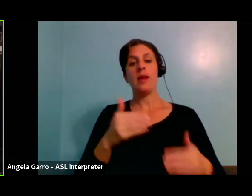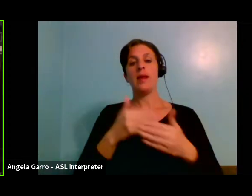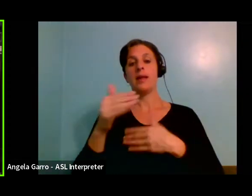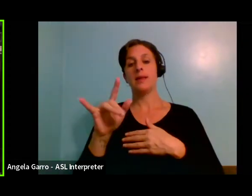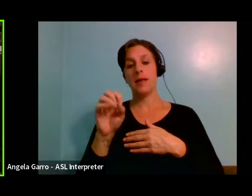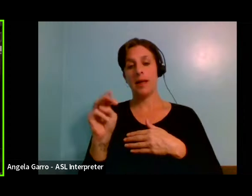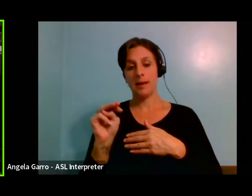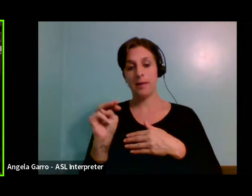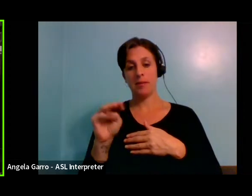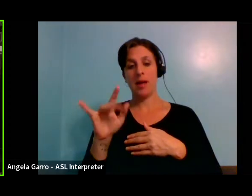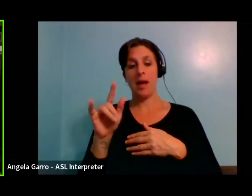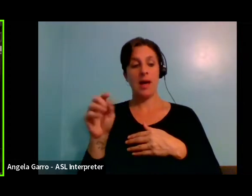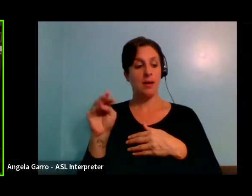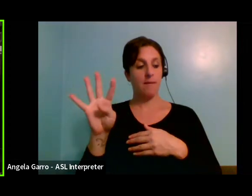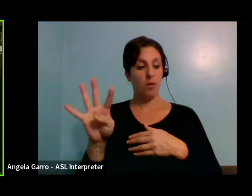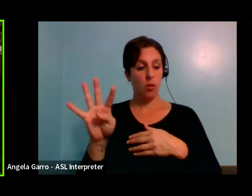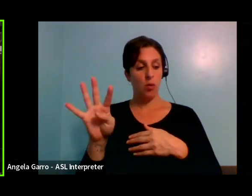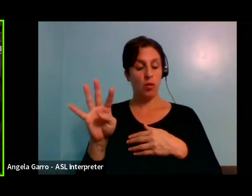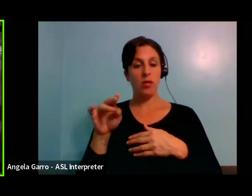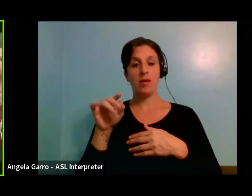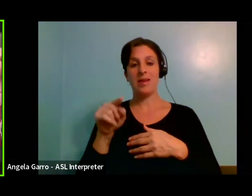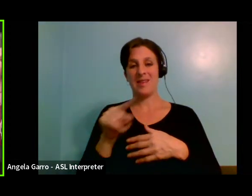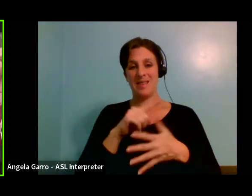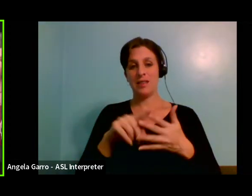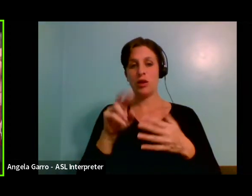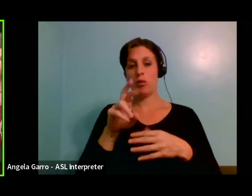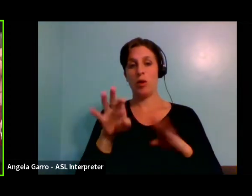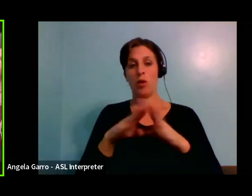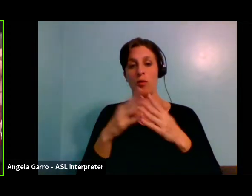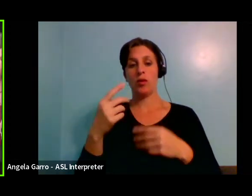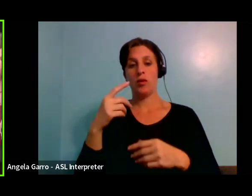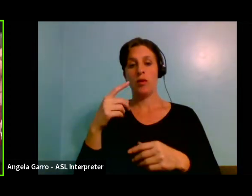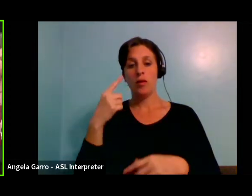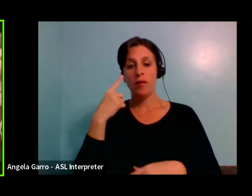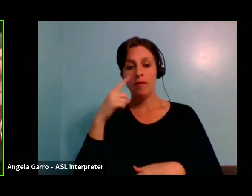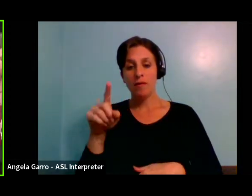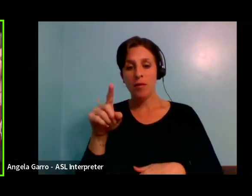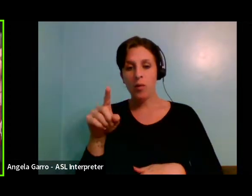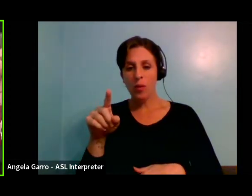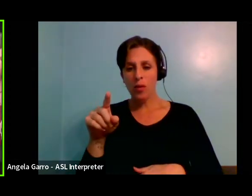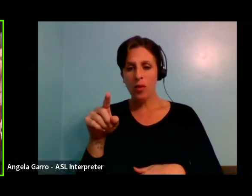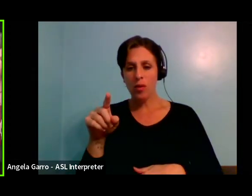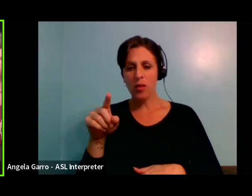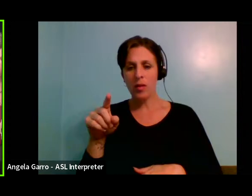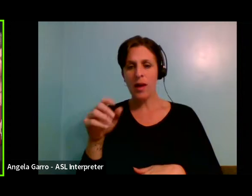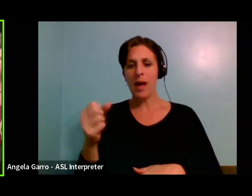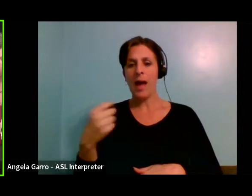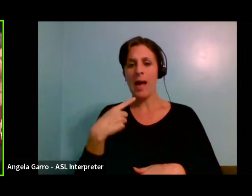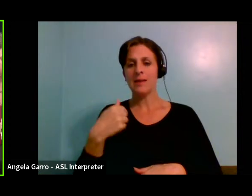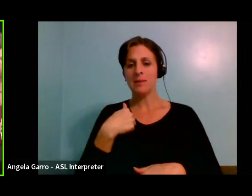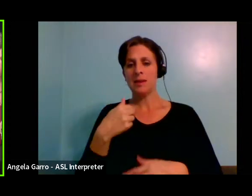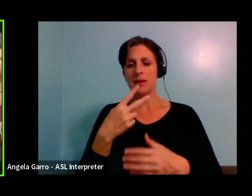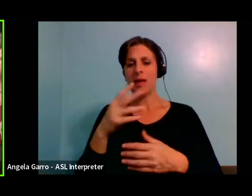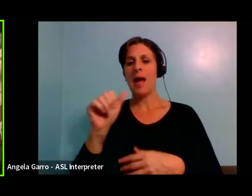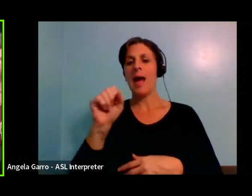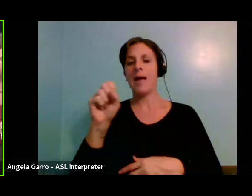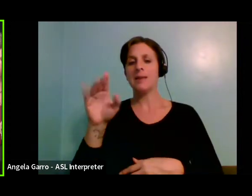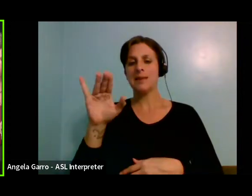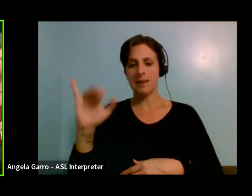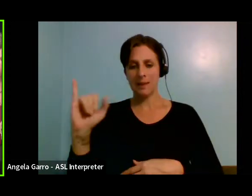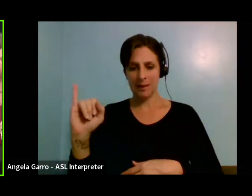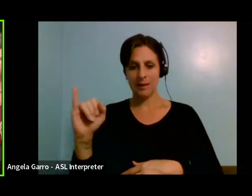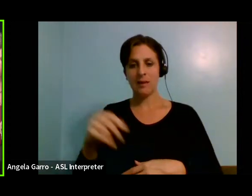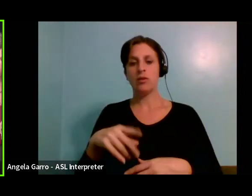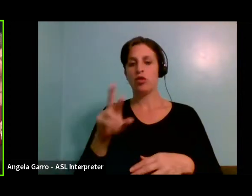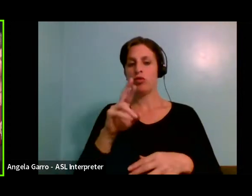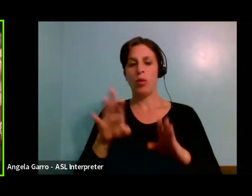item, item 4. And these are the reopeners with AFSCME, both AFSCME's reopeners and the districts that is also limited just to